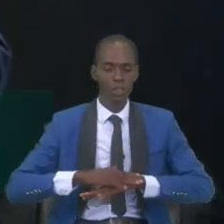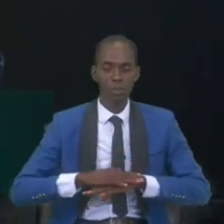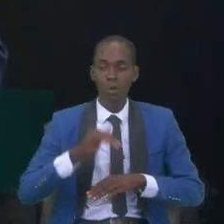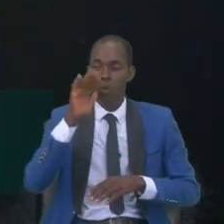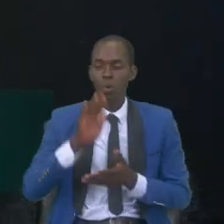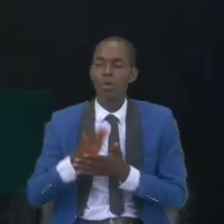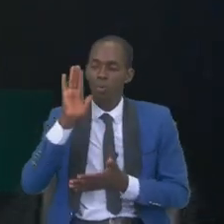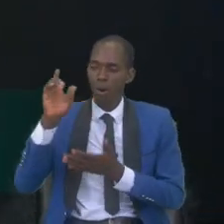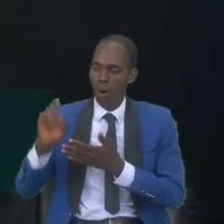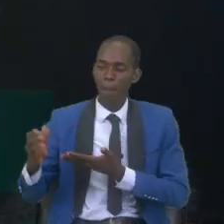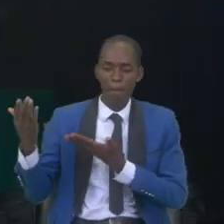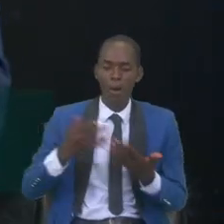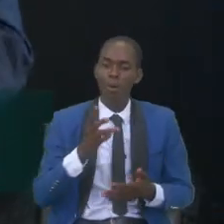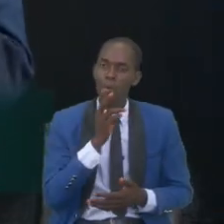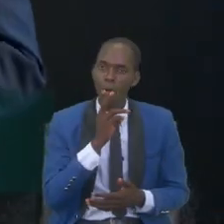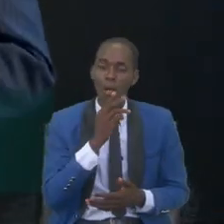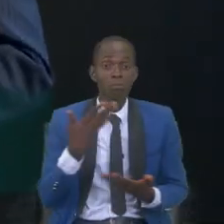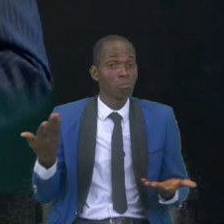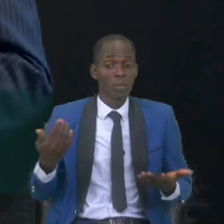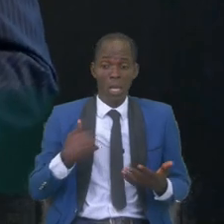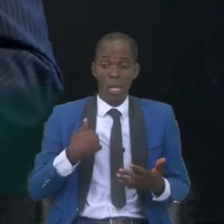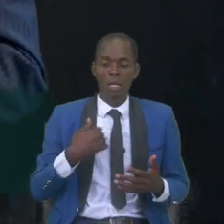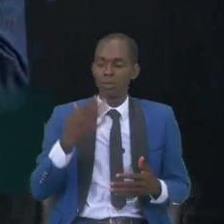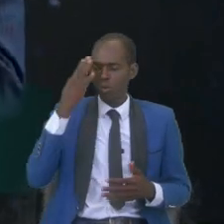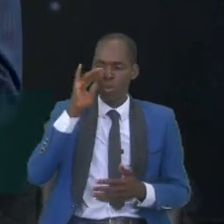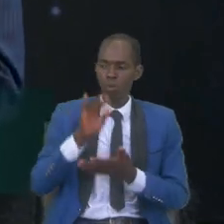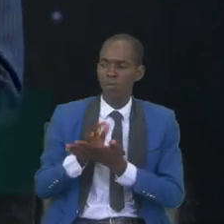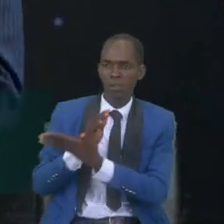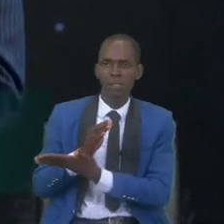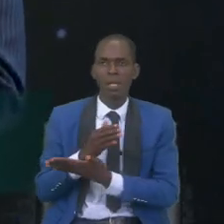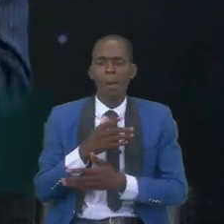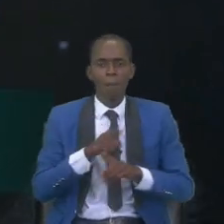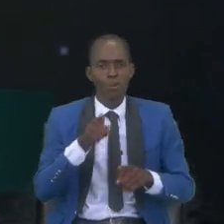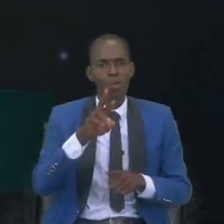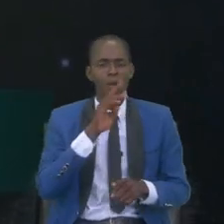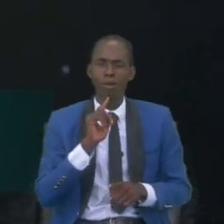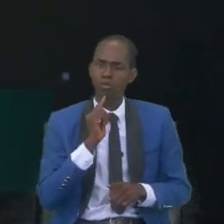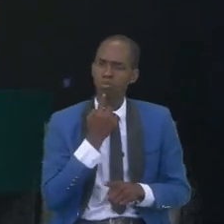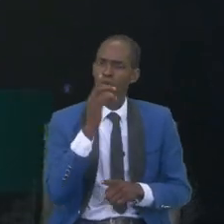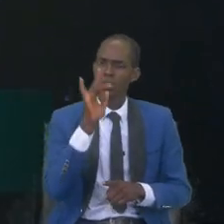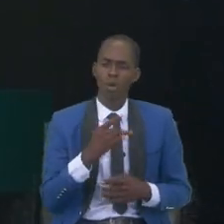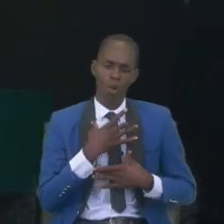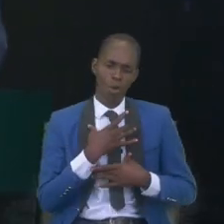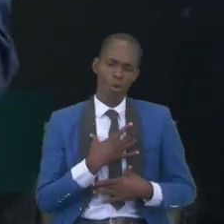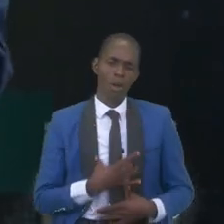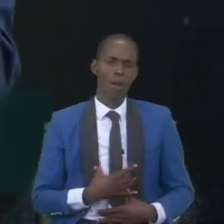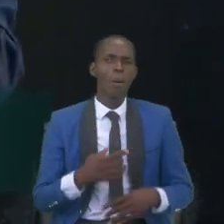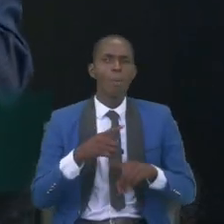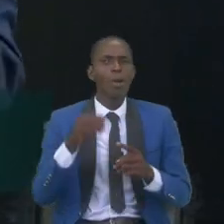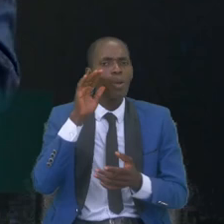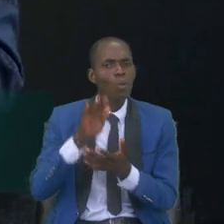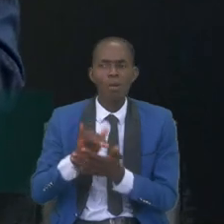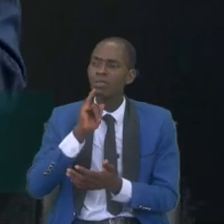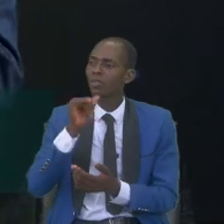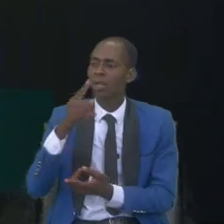the drink. And since she's there, the hunger is biting you. And she happens not to be around